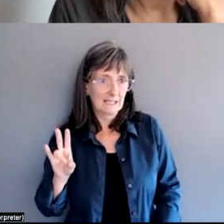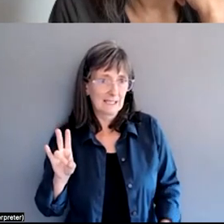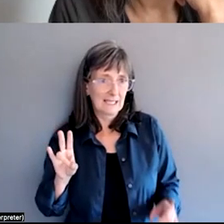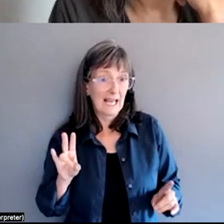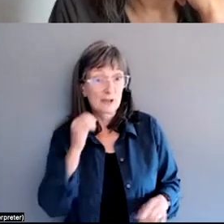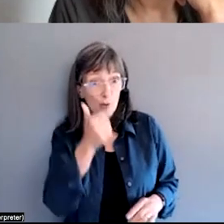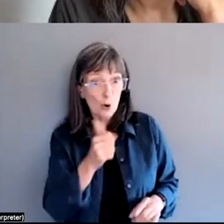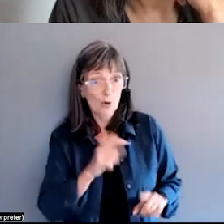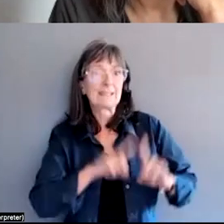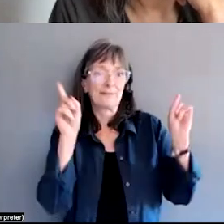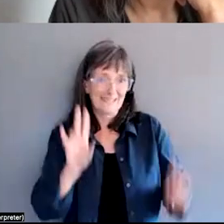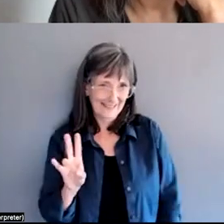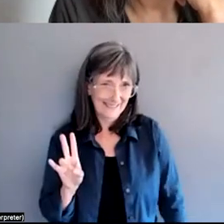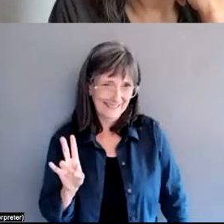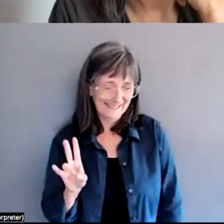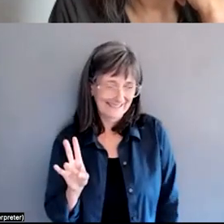day.